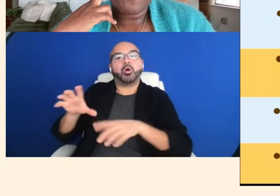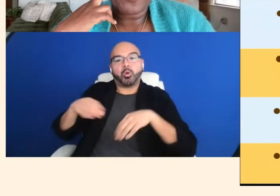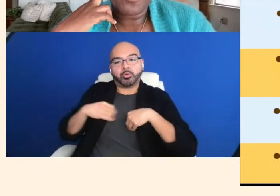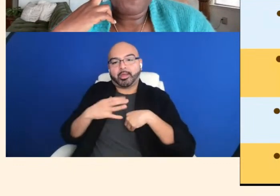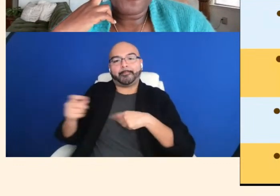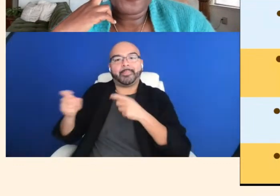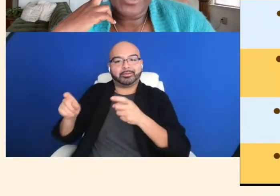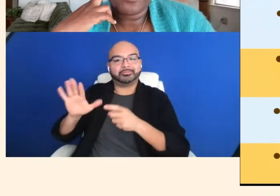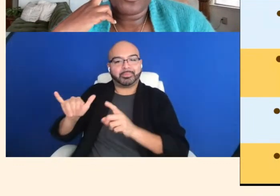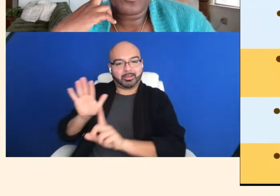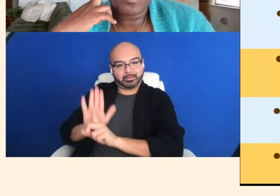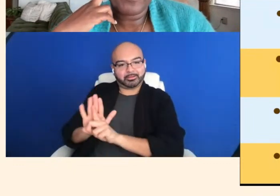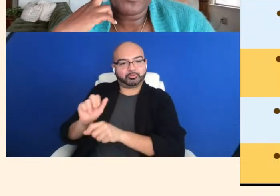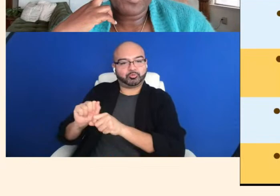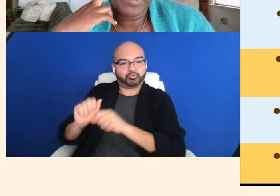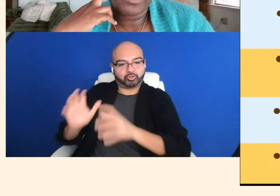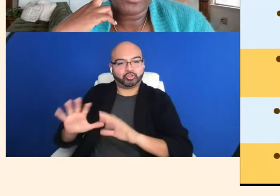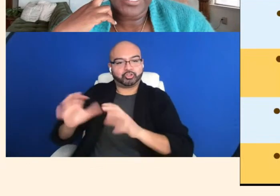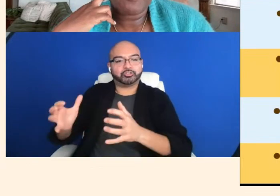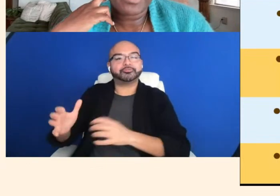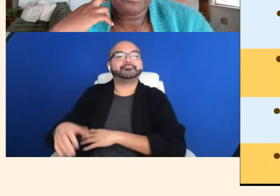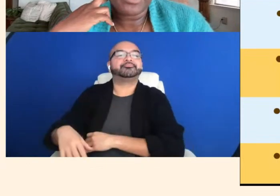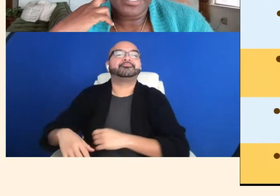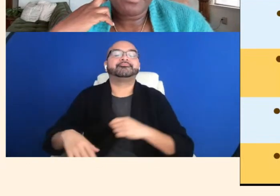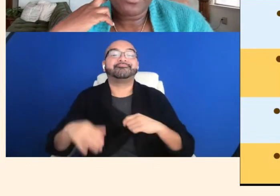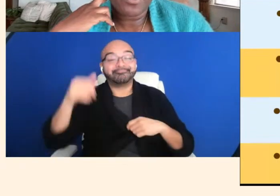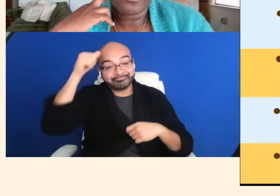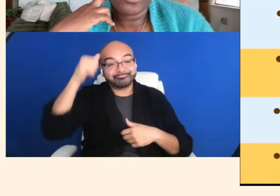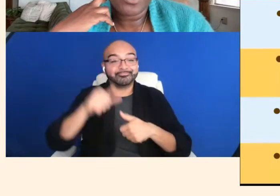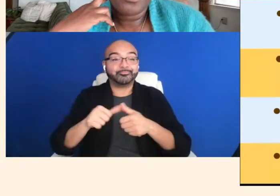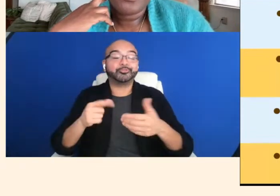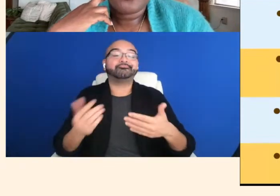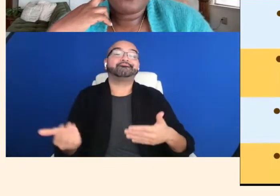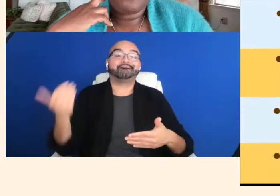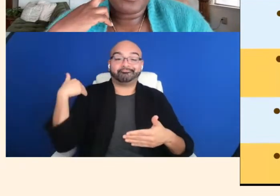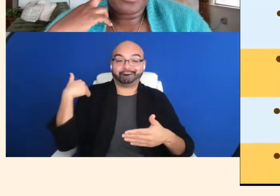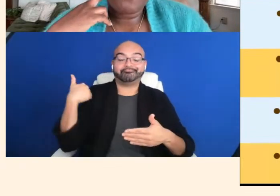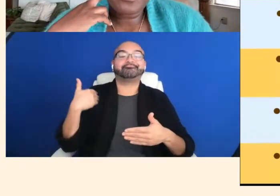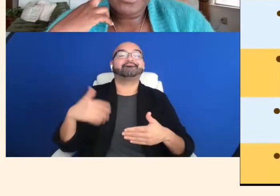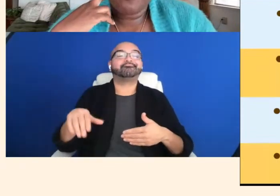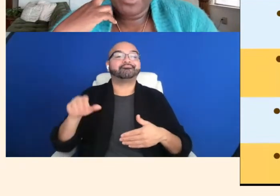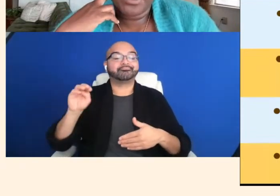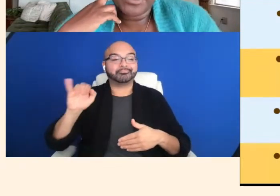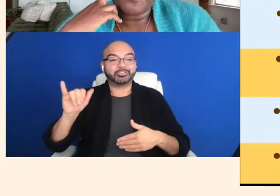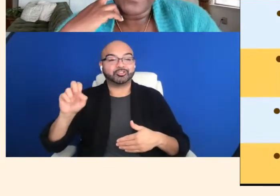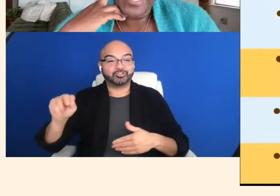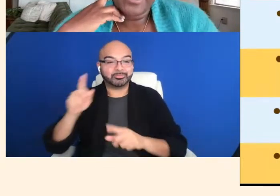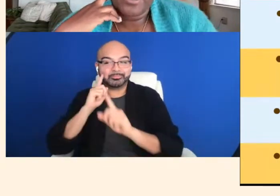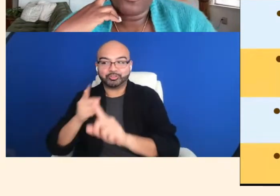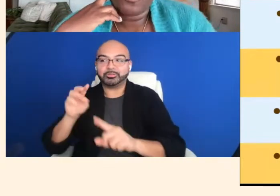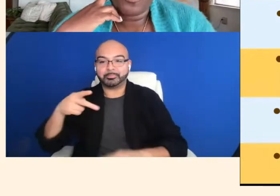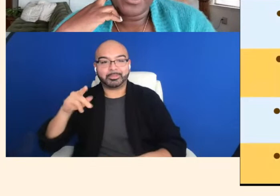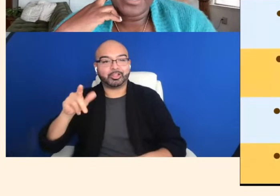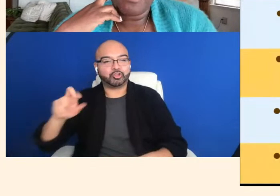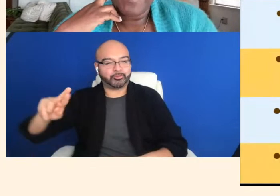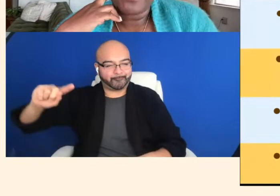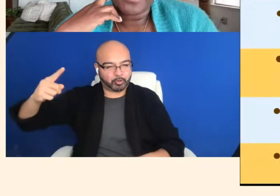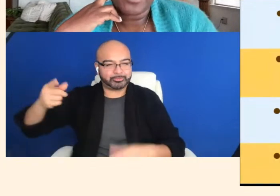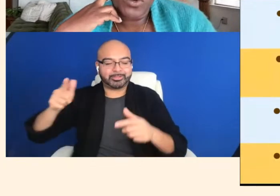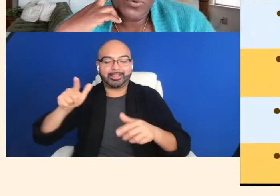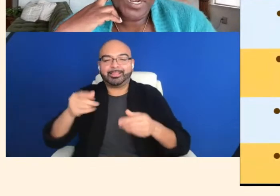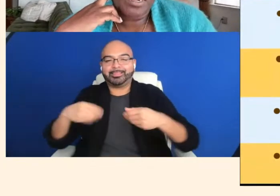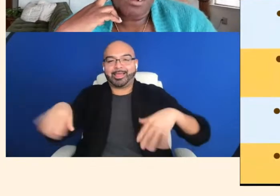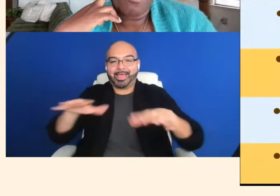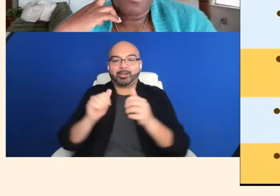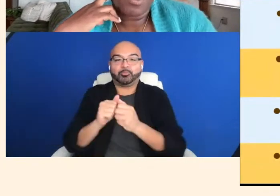If I can return for a second to our mission pillar, Land Without Landlords, the underlying meaning of that is really about